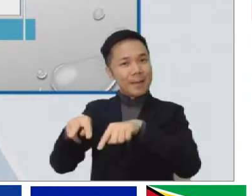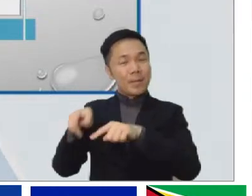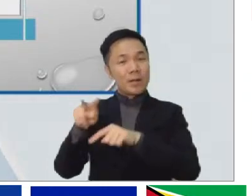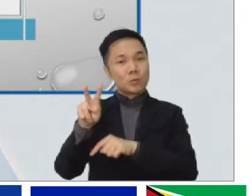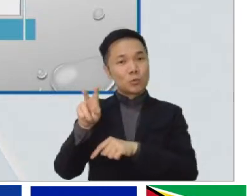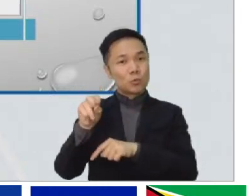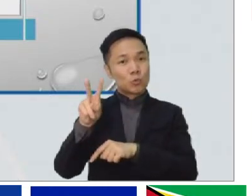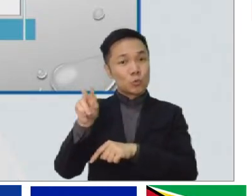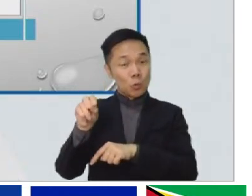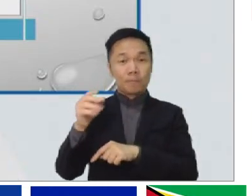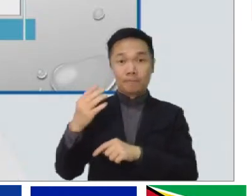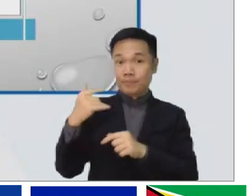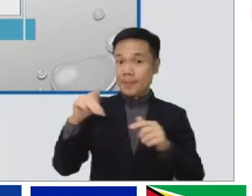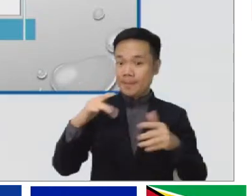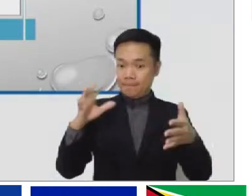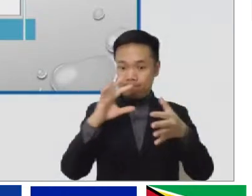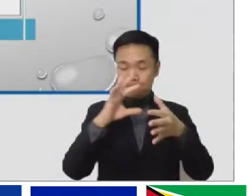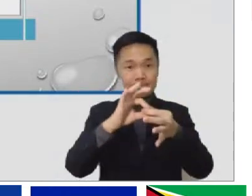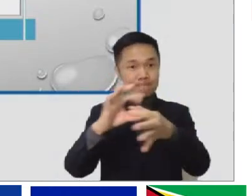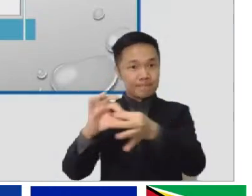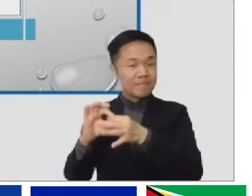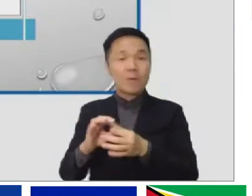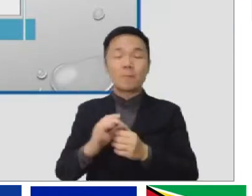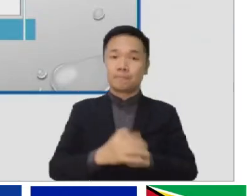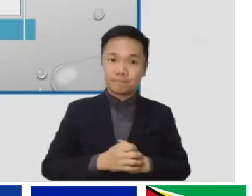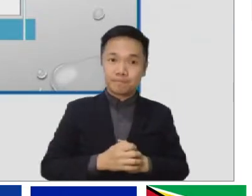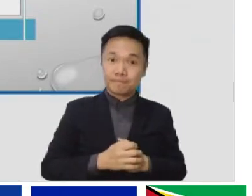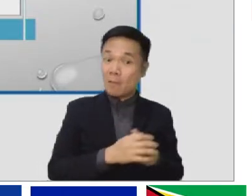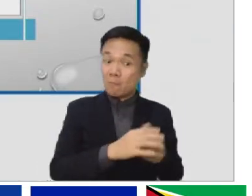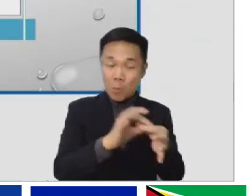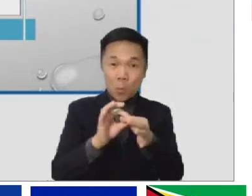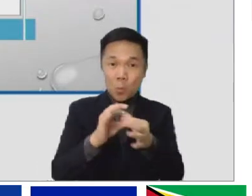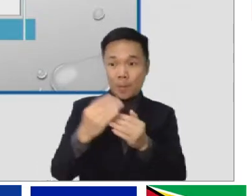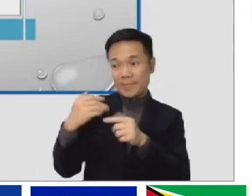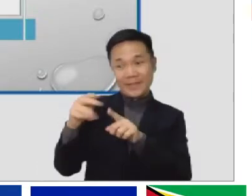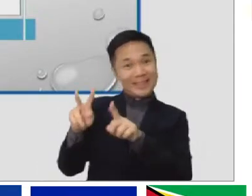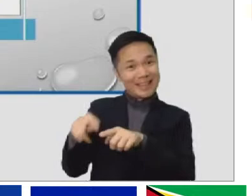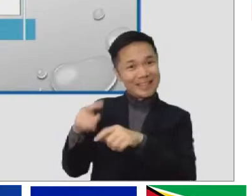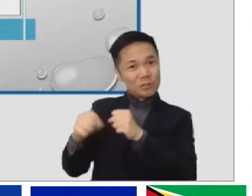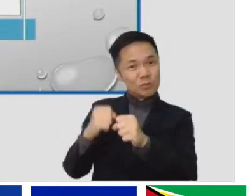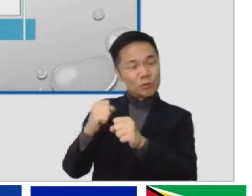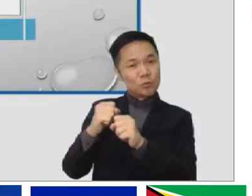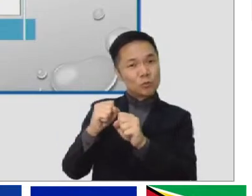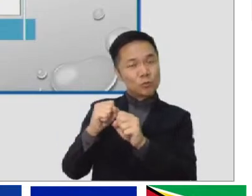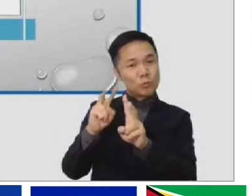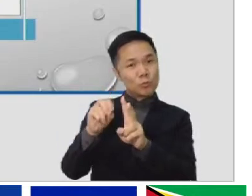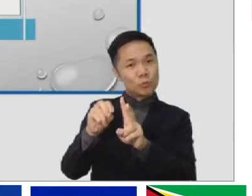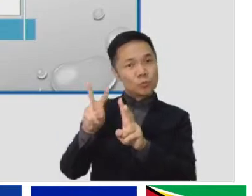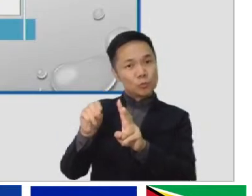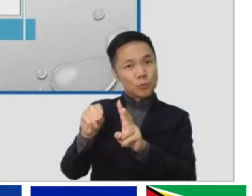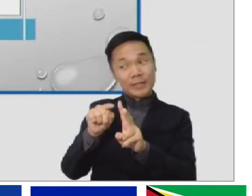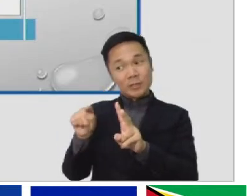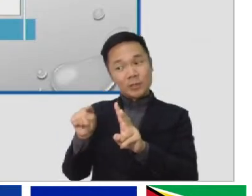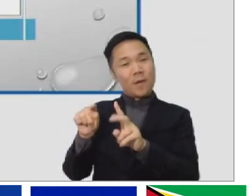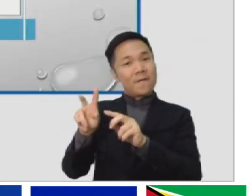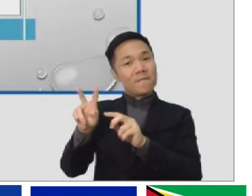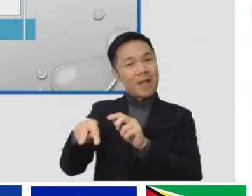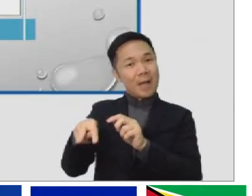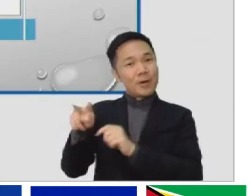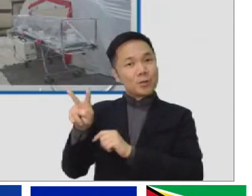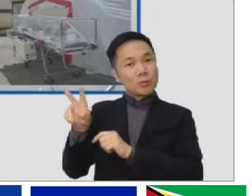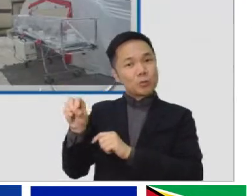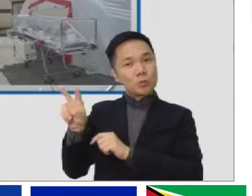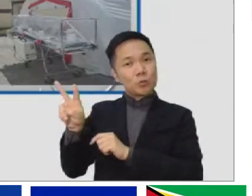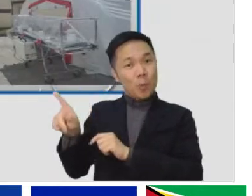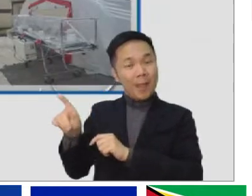various sectors. On December 2020 to February 21, we had our first major, next slide please,